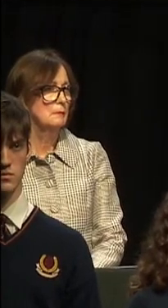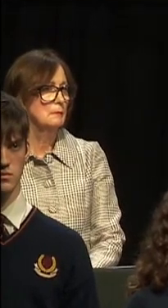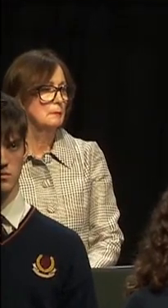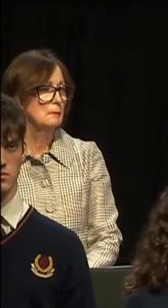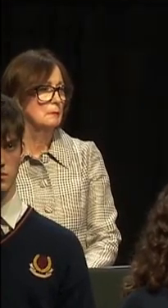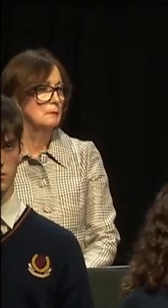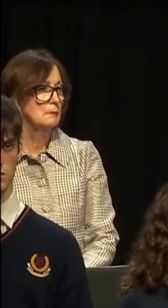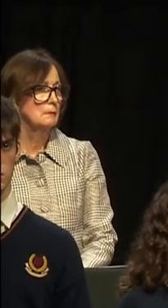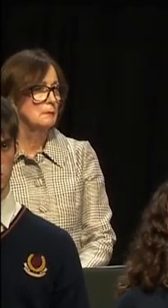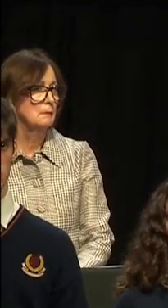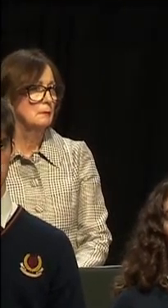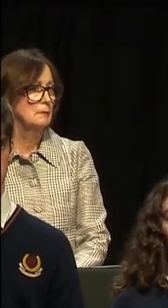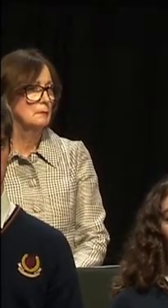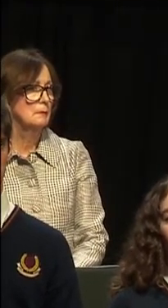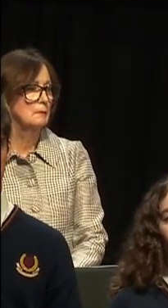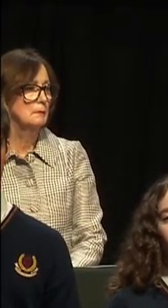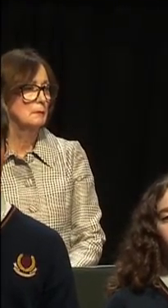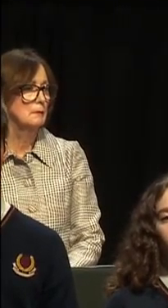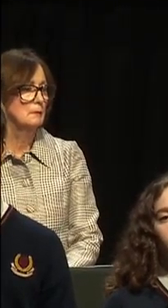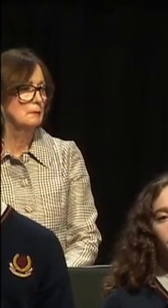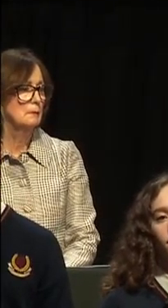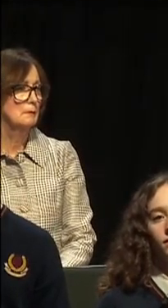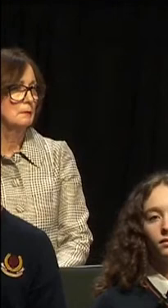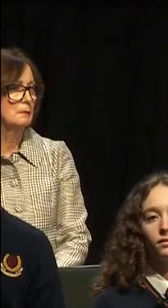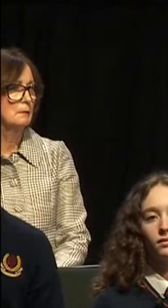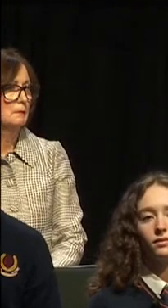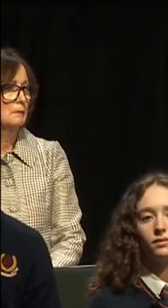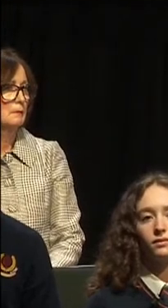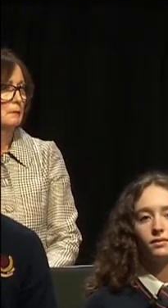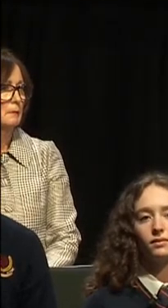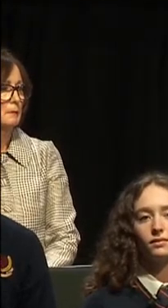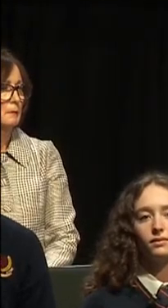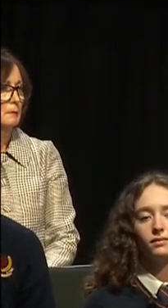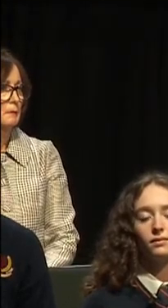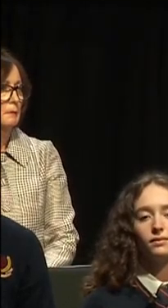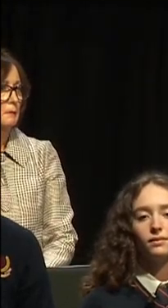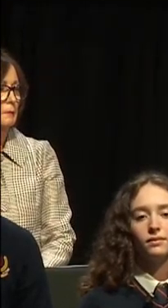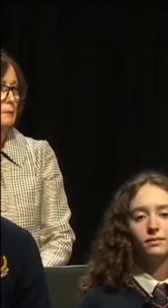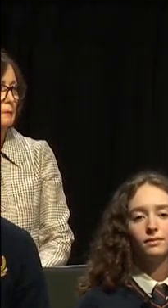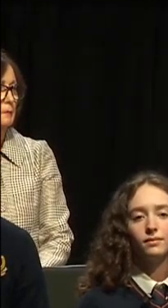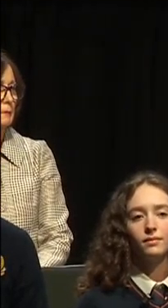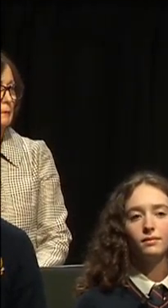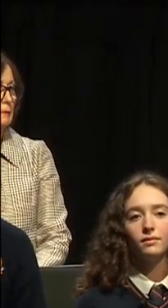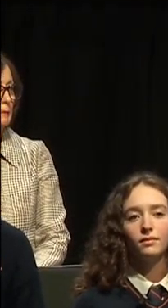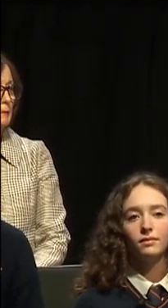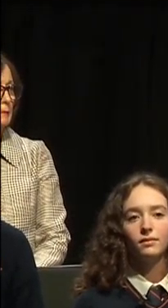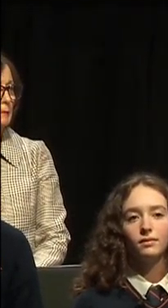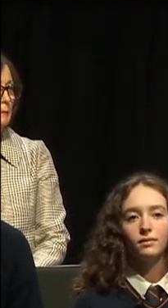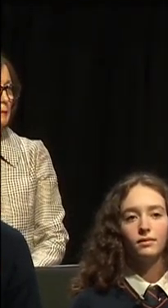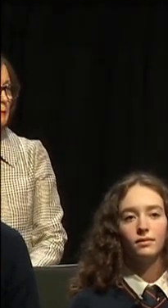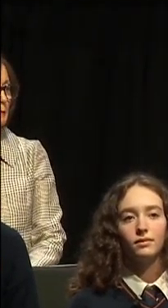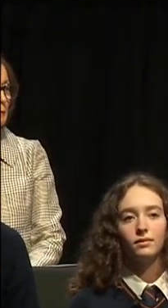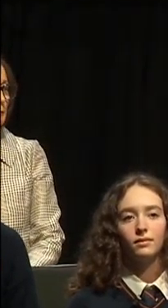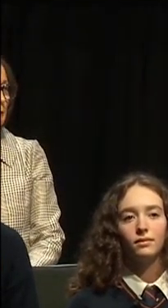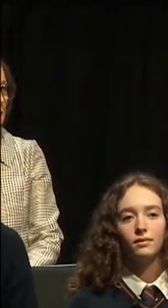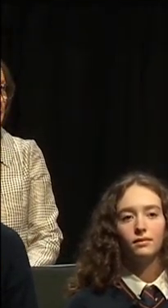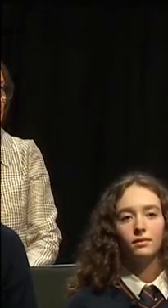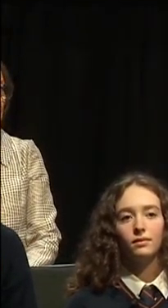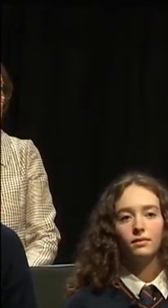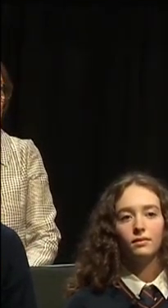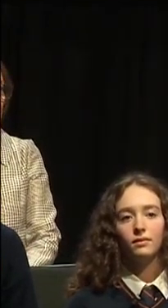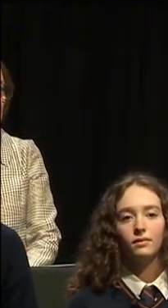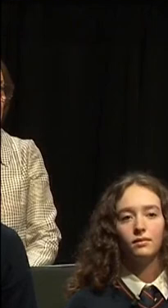Reichenthal, Kalmer Reichenthal, Ilona Reichenthal, Gitta Reichenthal, E.B.